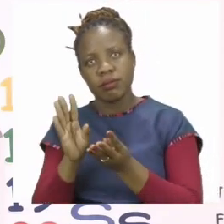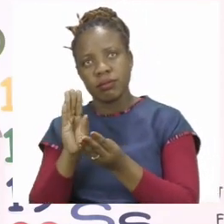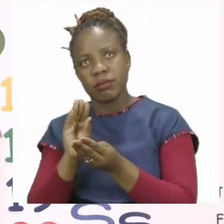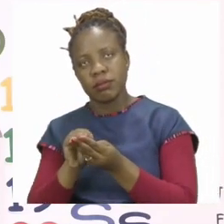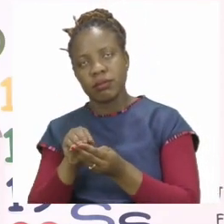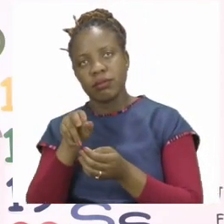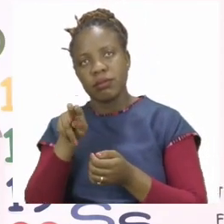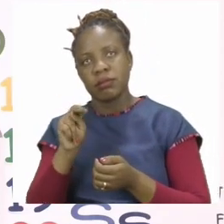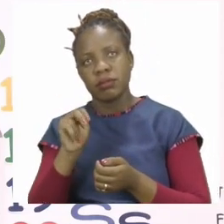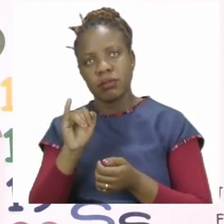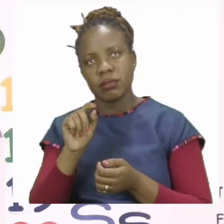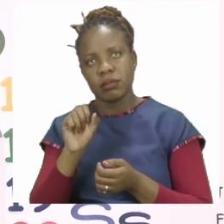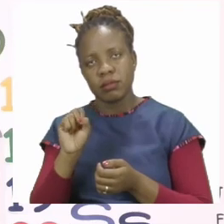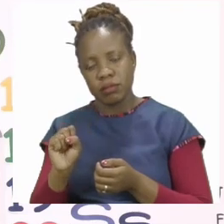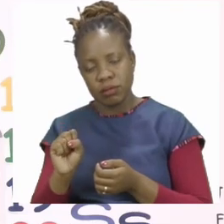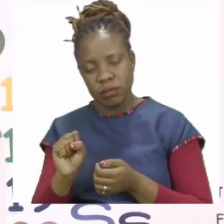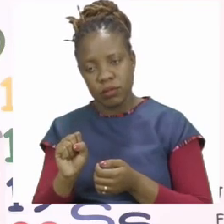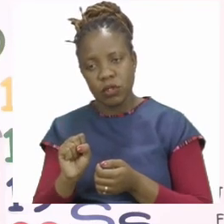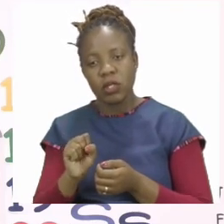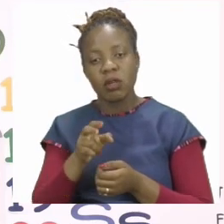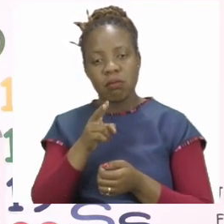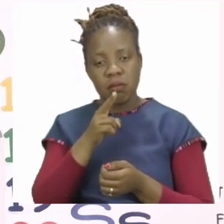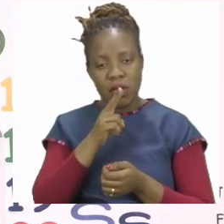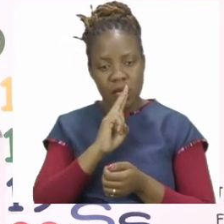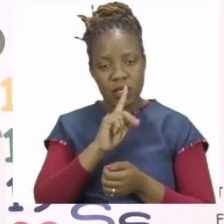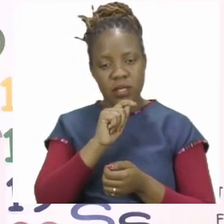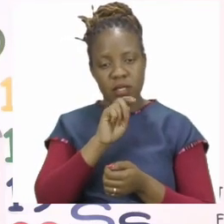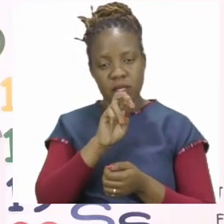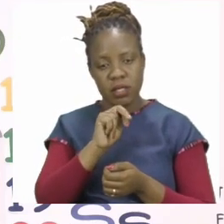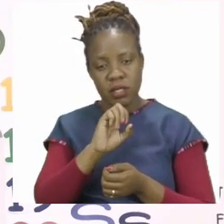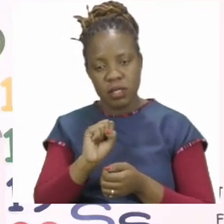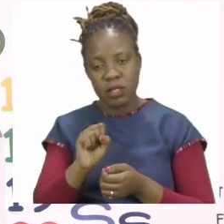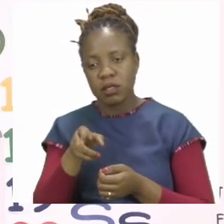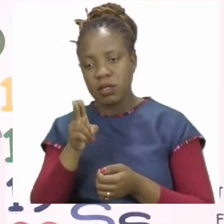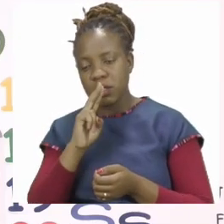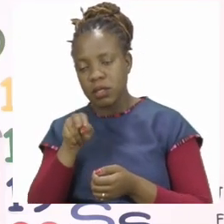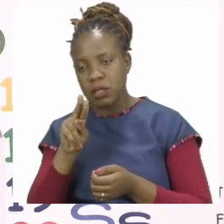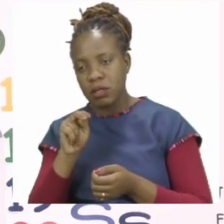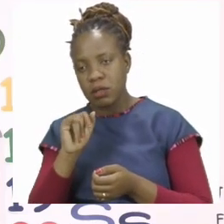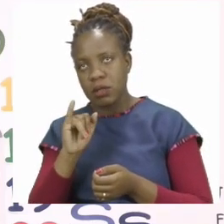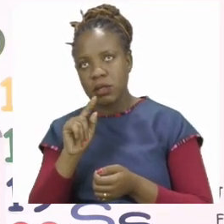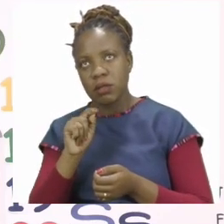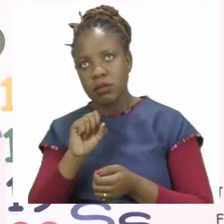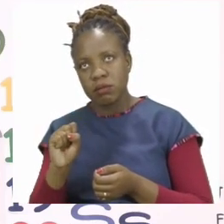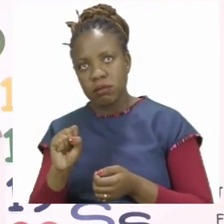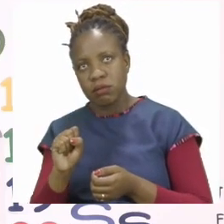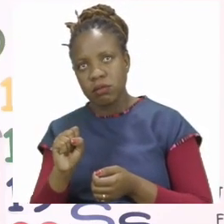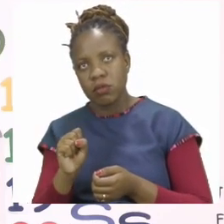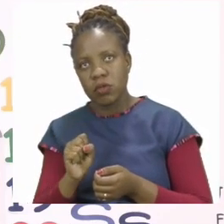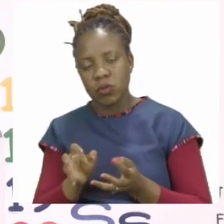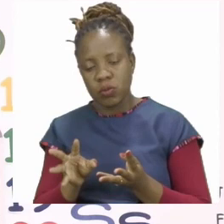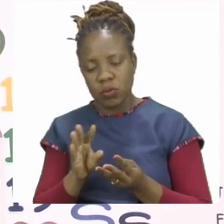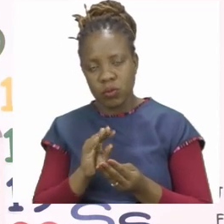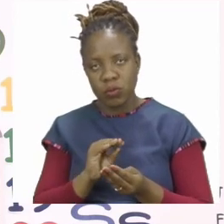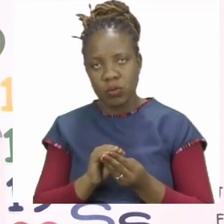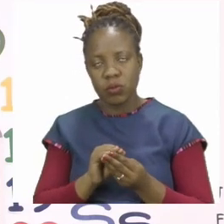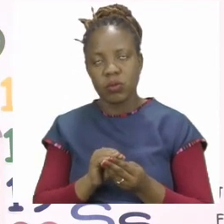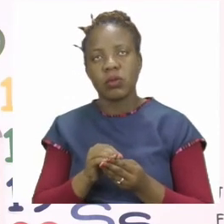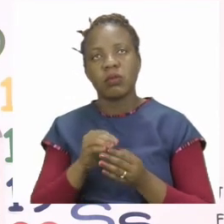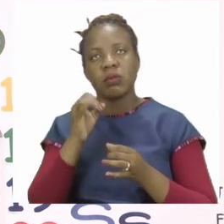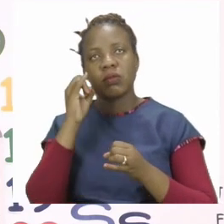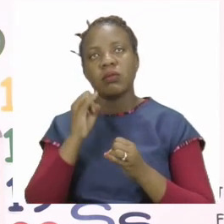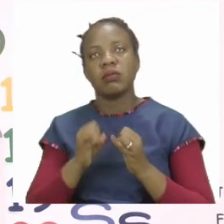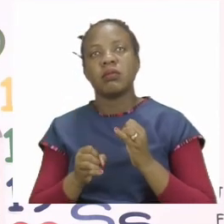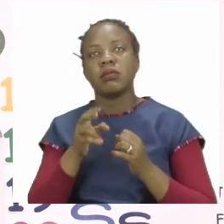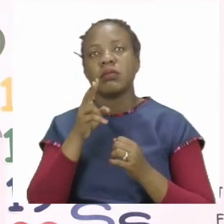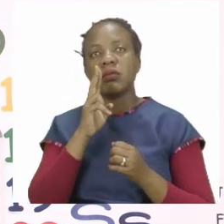you can get your final answer. Right. Remember, boys and girls, I want you to try and do these sums on